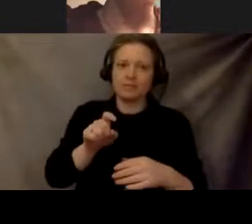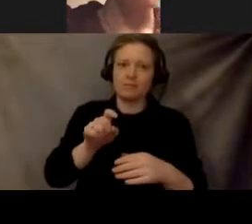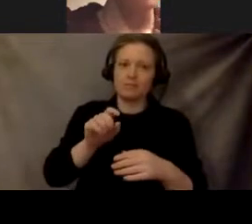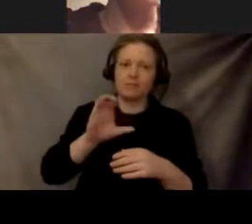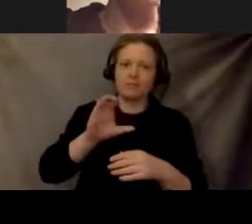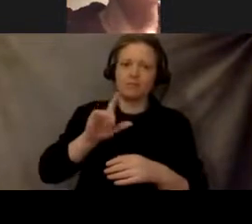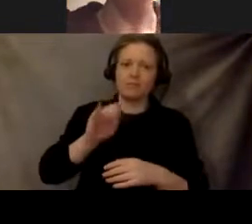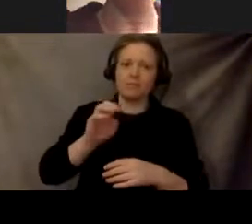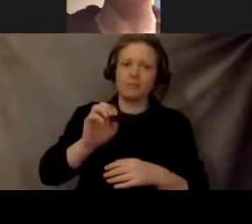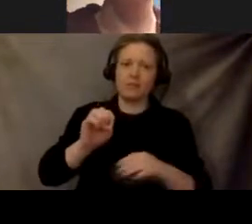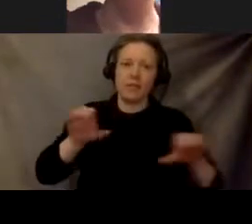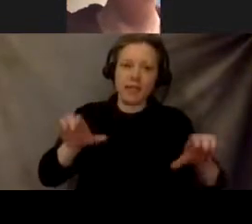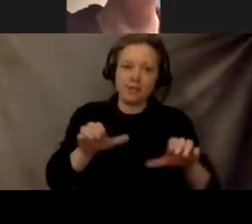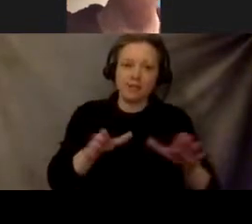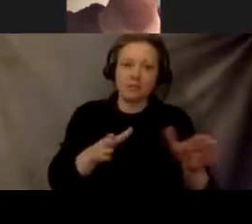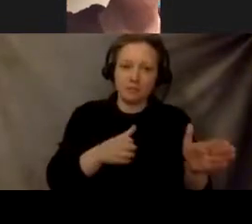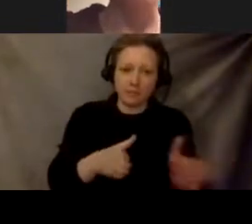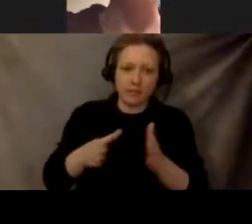are able to